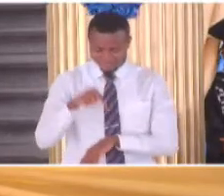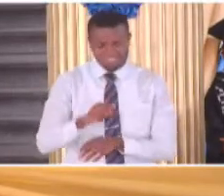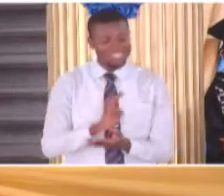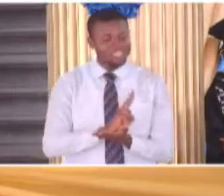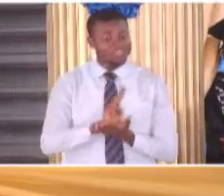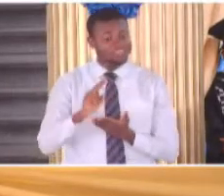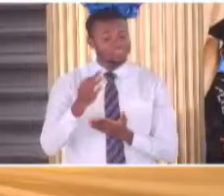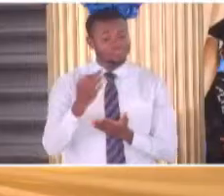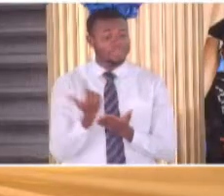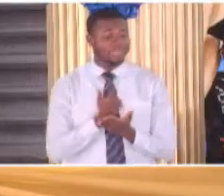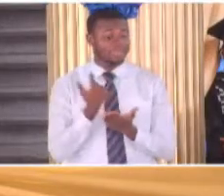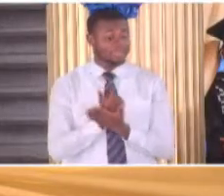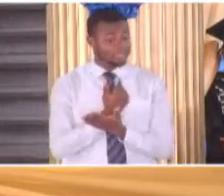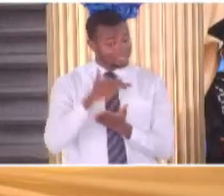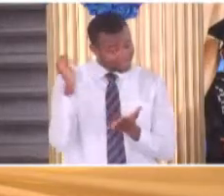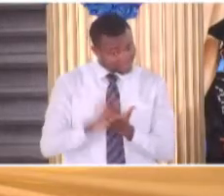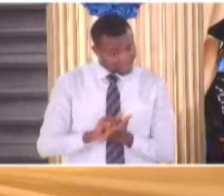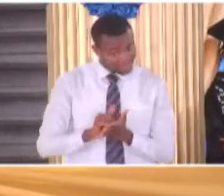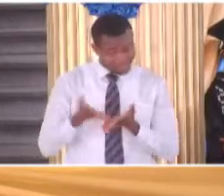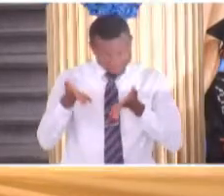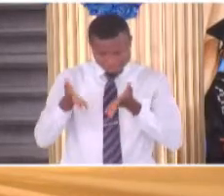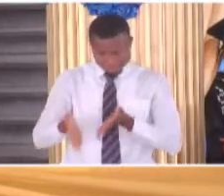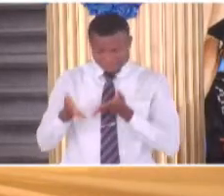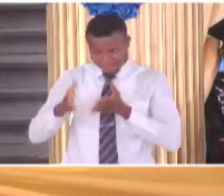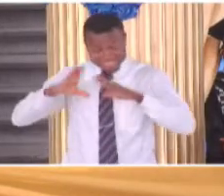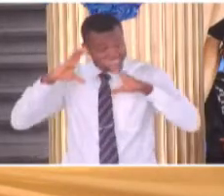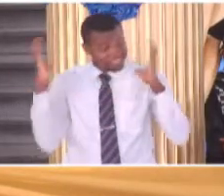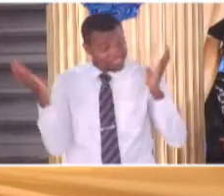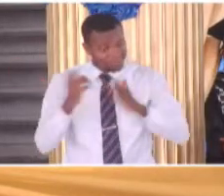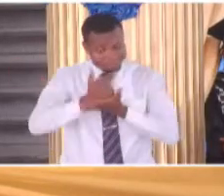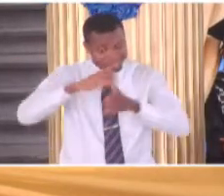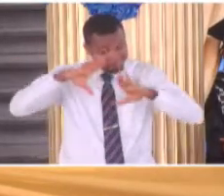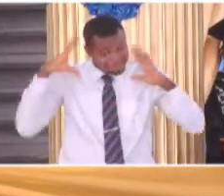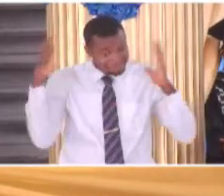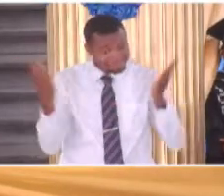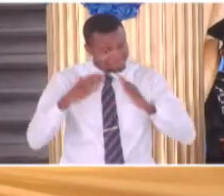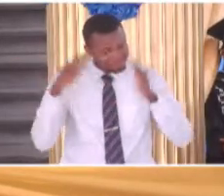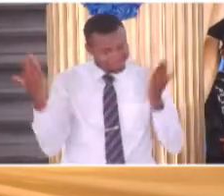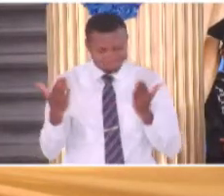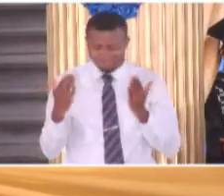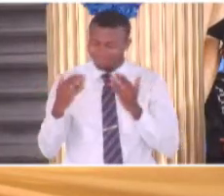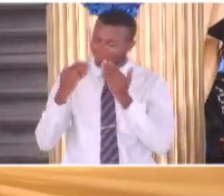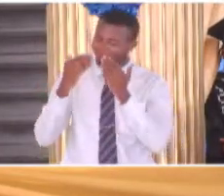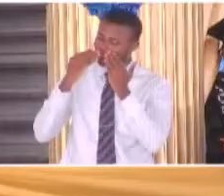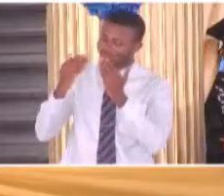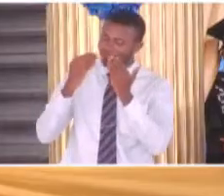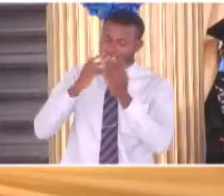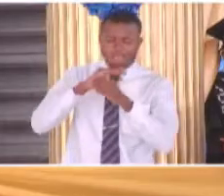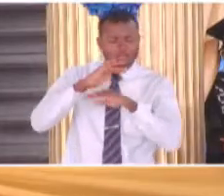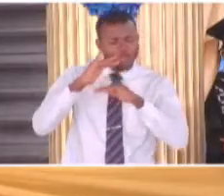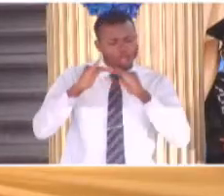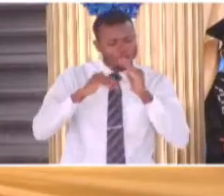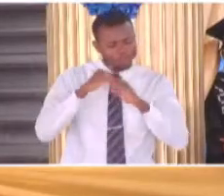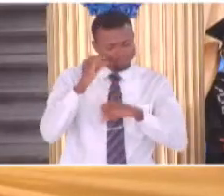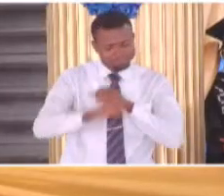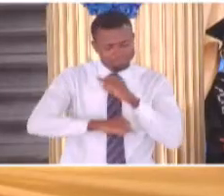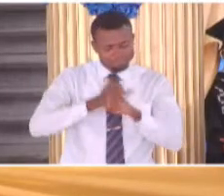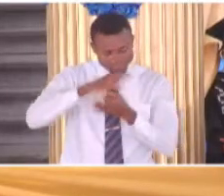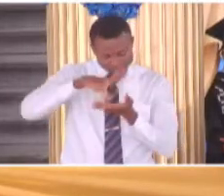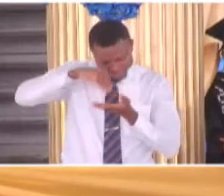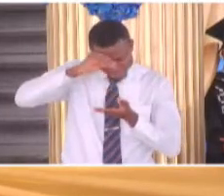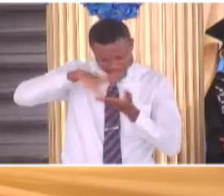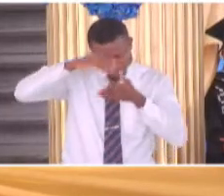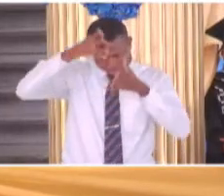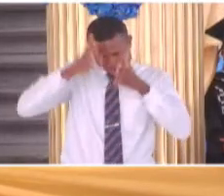of Ghana that at congregation ceremonies, we acknowledge our international student population who